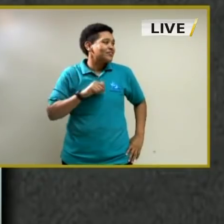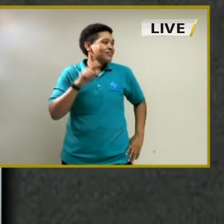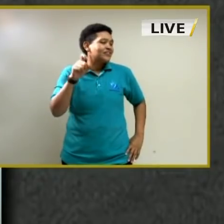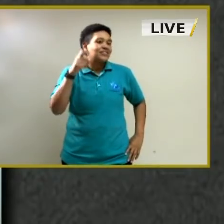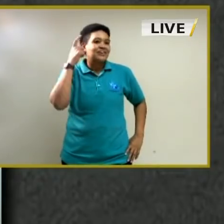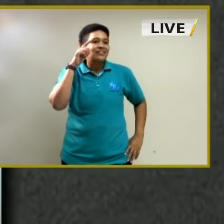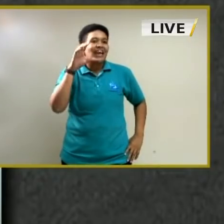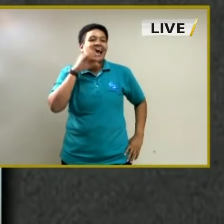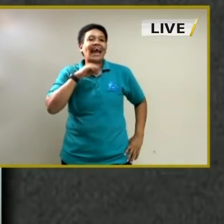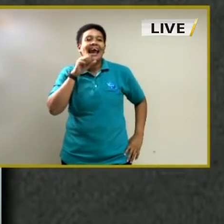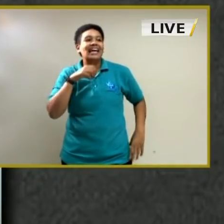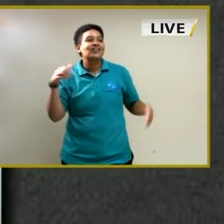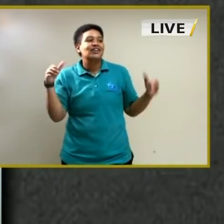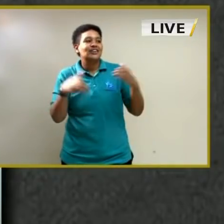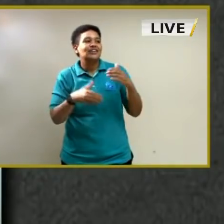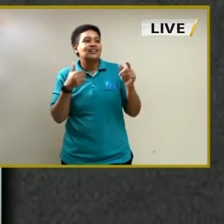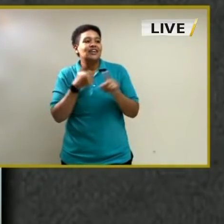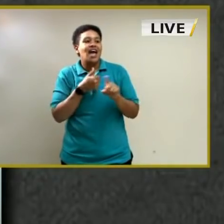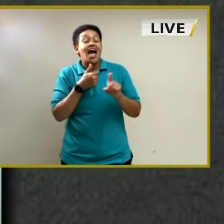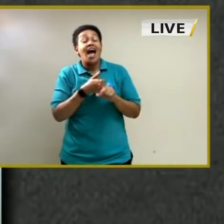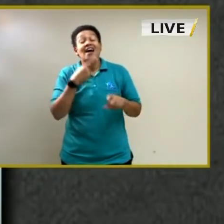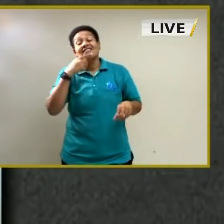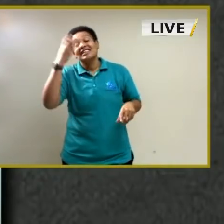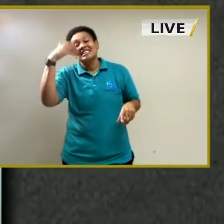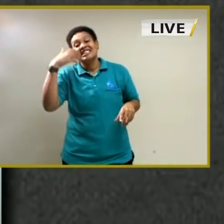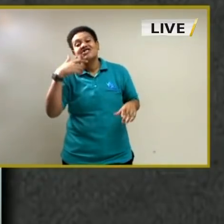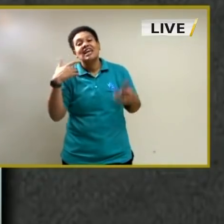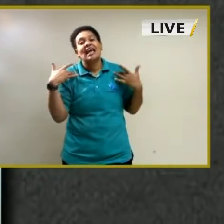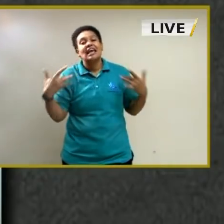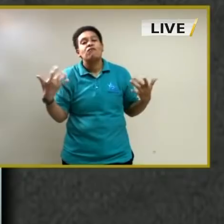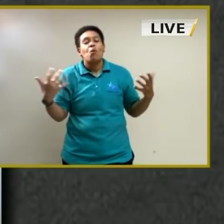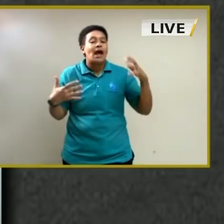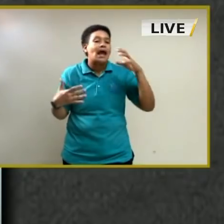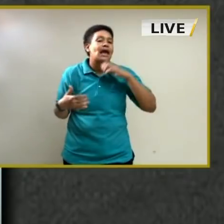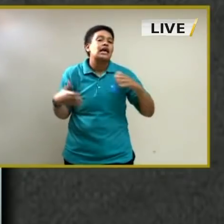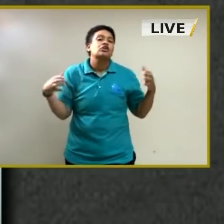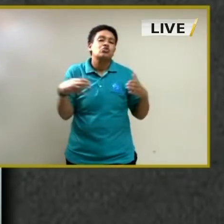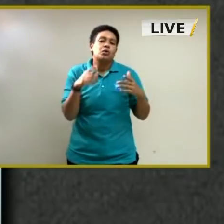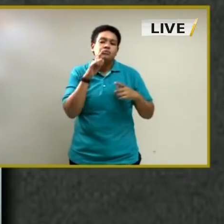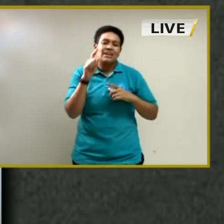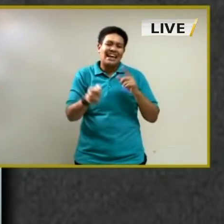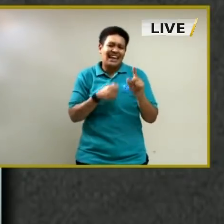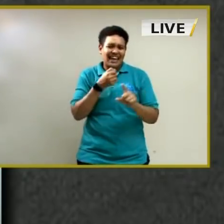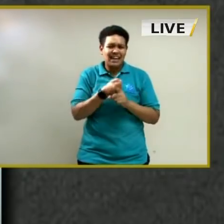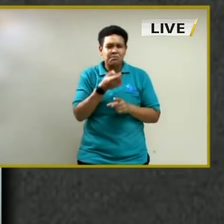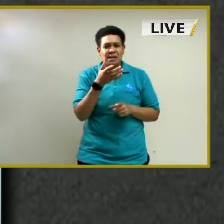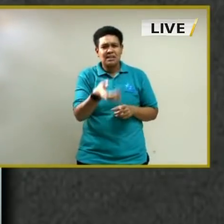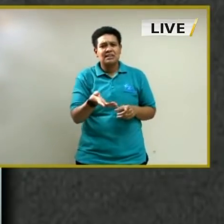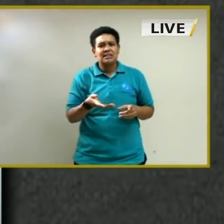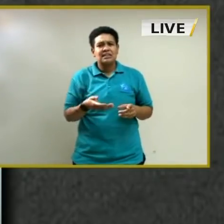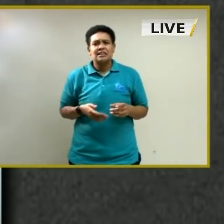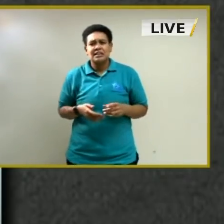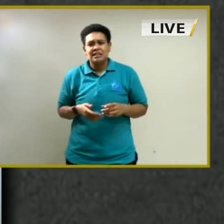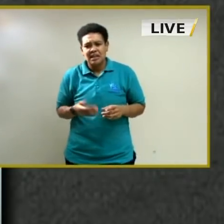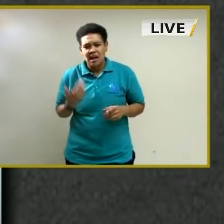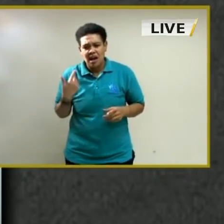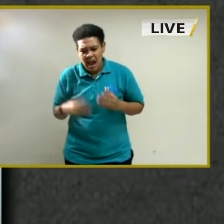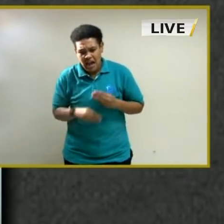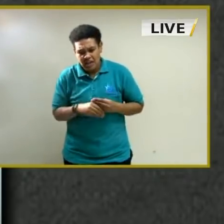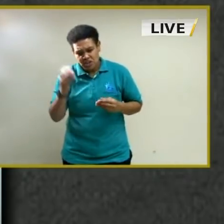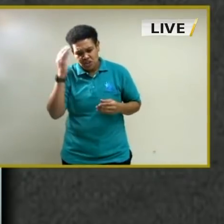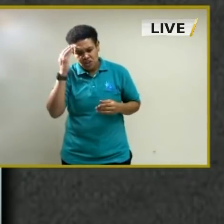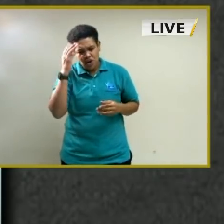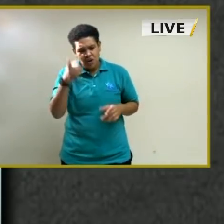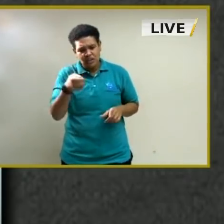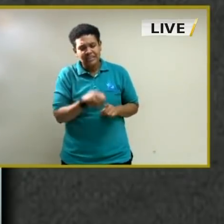age cohort of the serious events, right? I wanted to know what age groups were being affected with the serious events, and also know that you've just mentioned